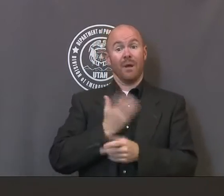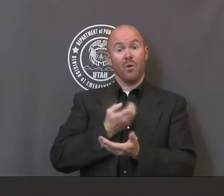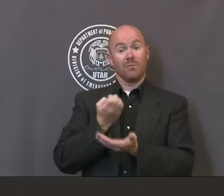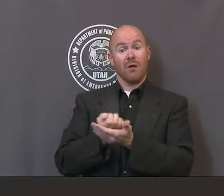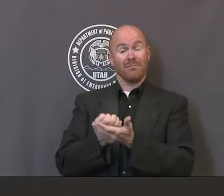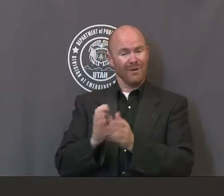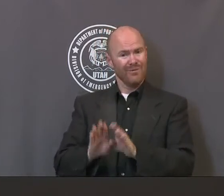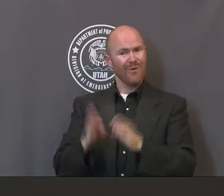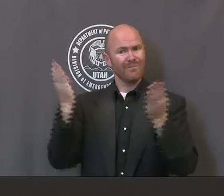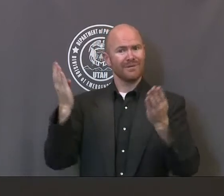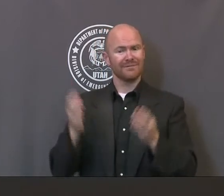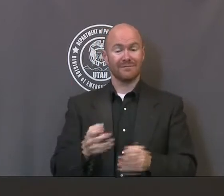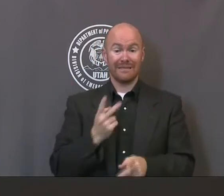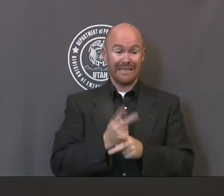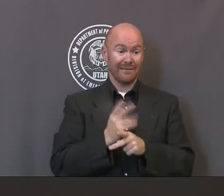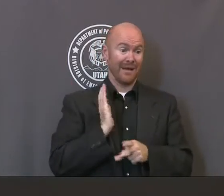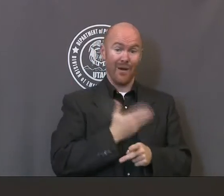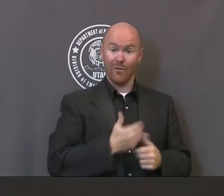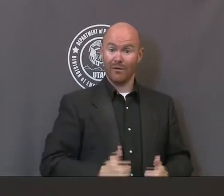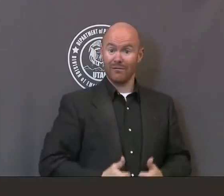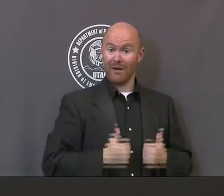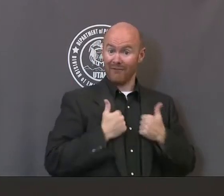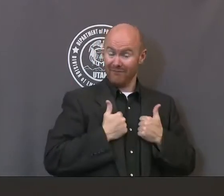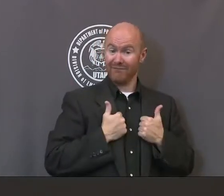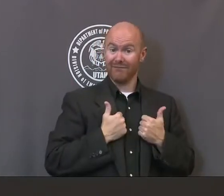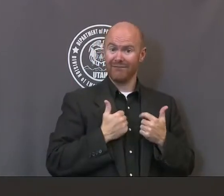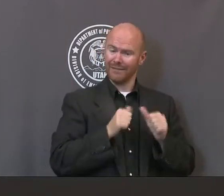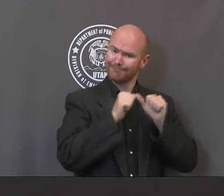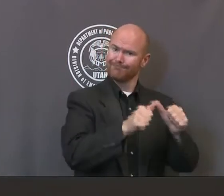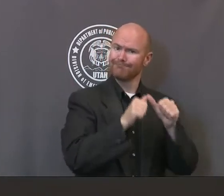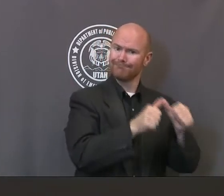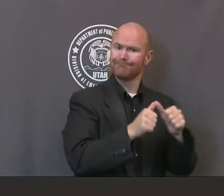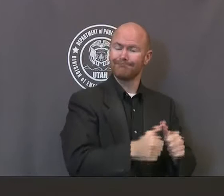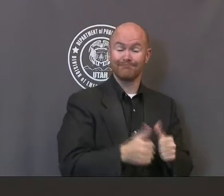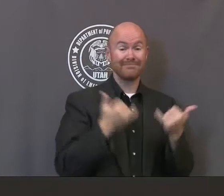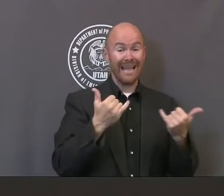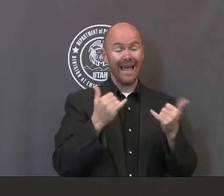life. With that, we'll now take a few minutes for some questions.